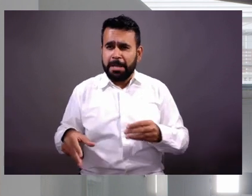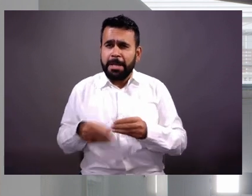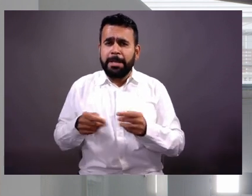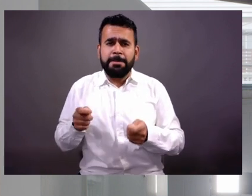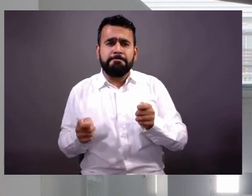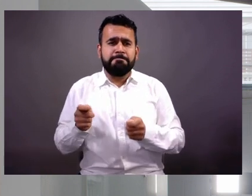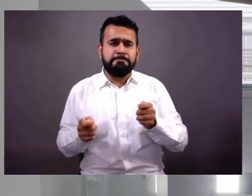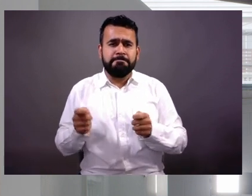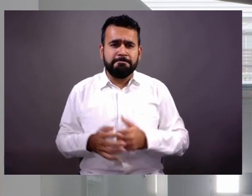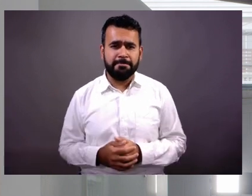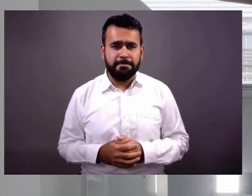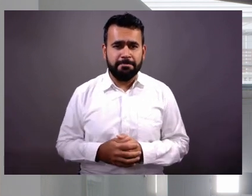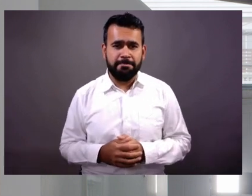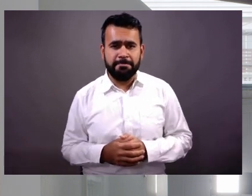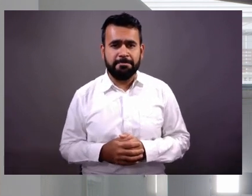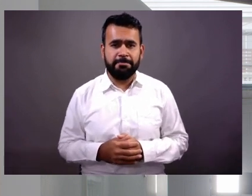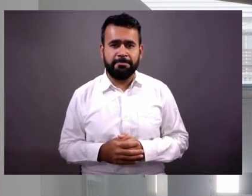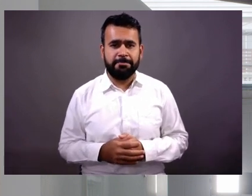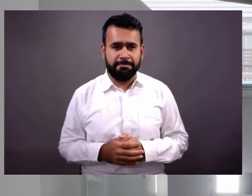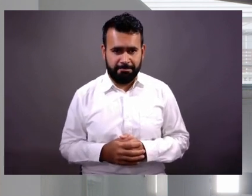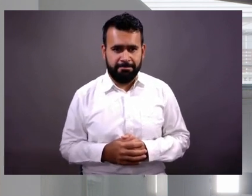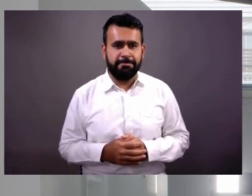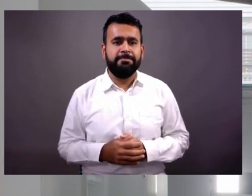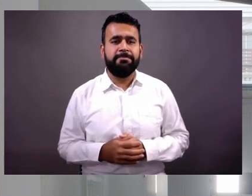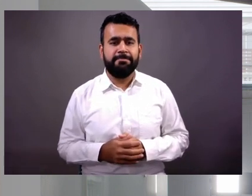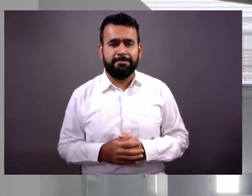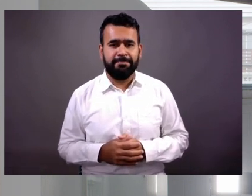add a little hop into it.